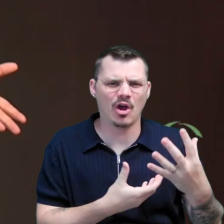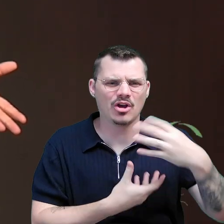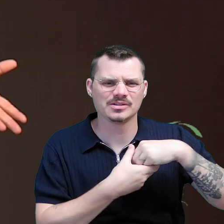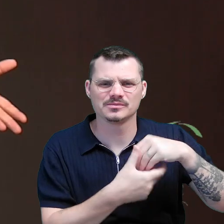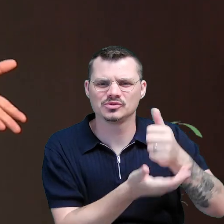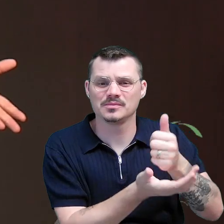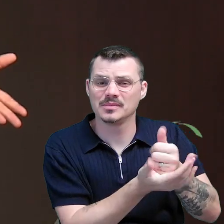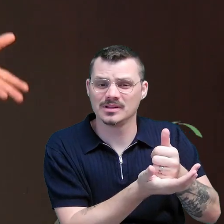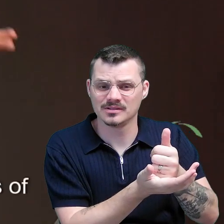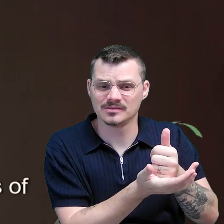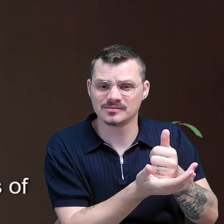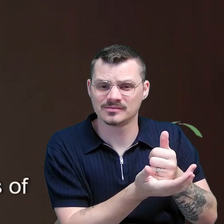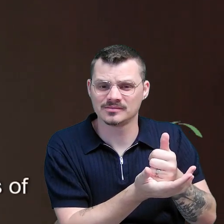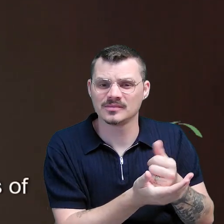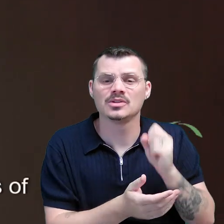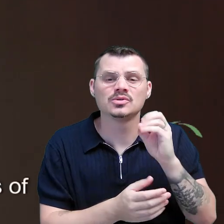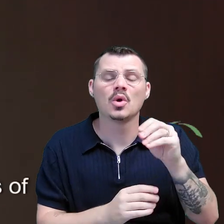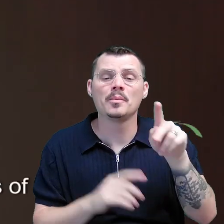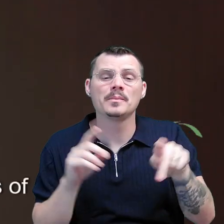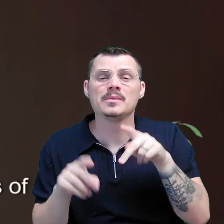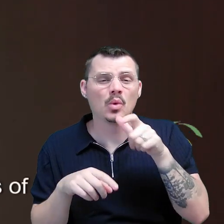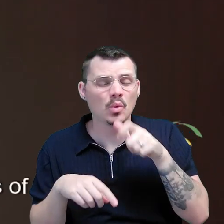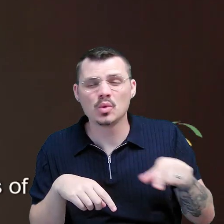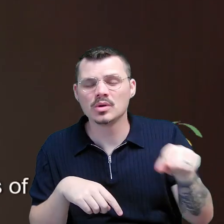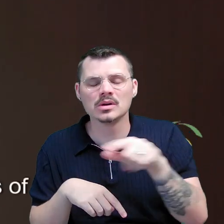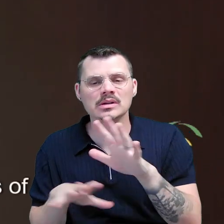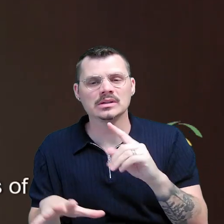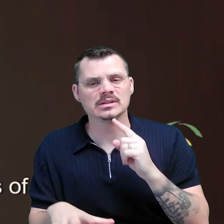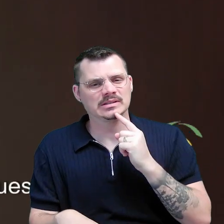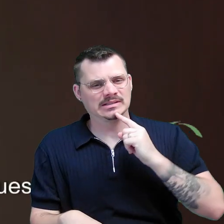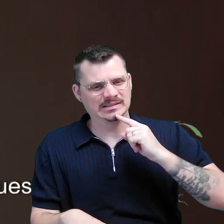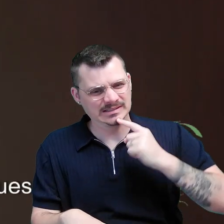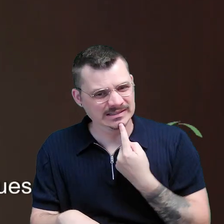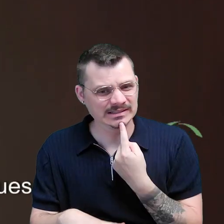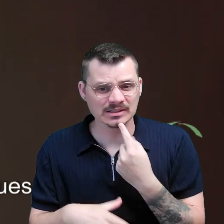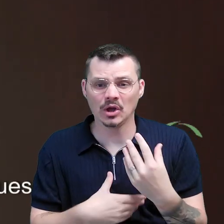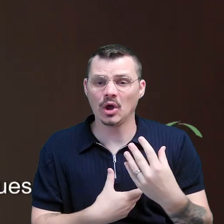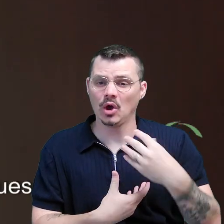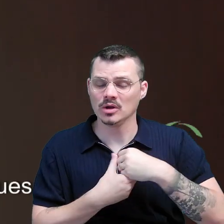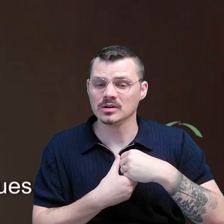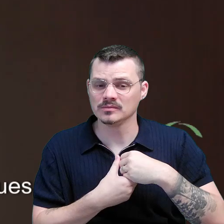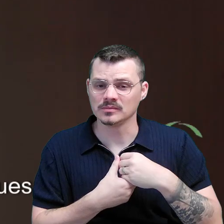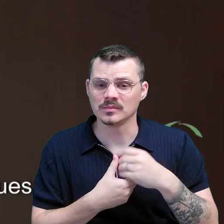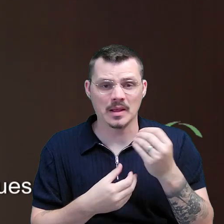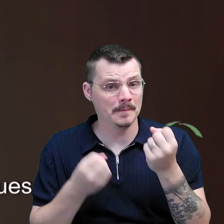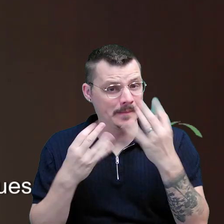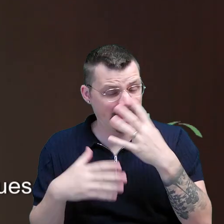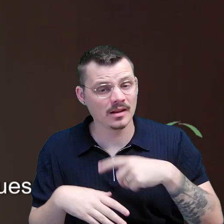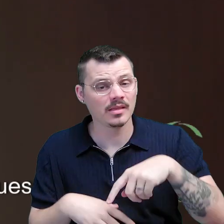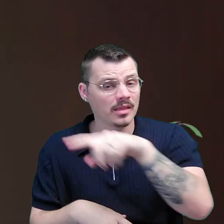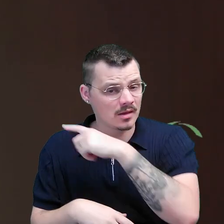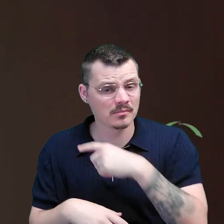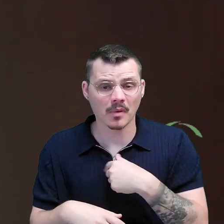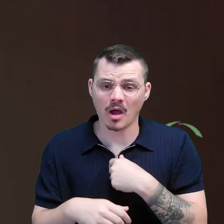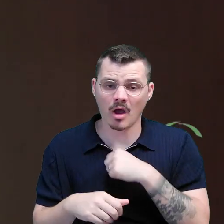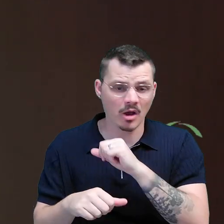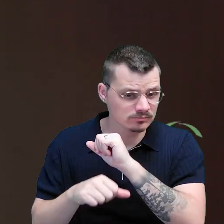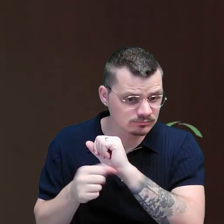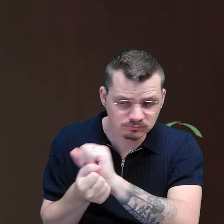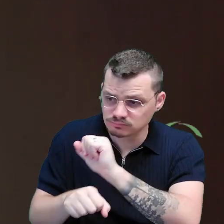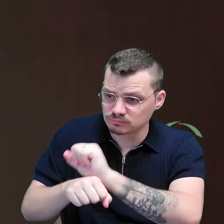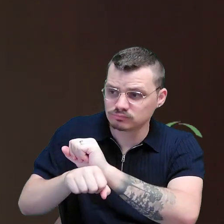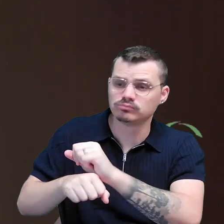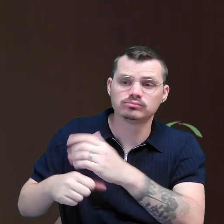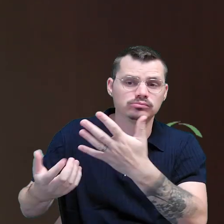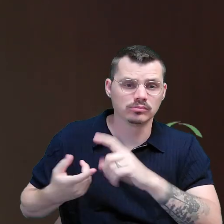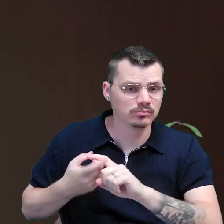treatment. So the people with the most severe forms of autism, and many of them are my colleagues and